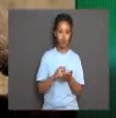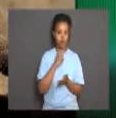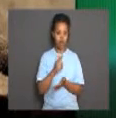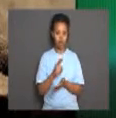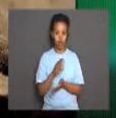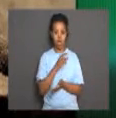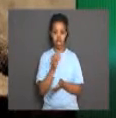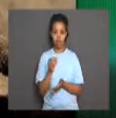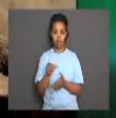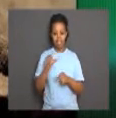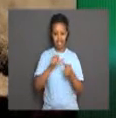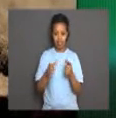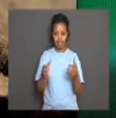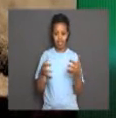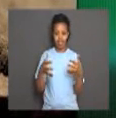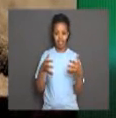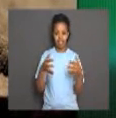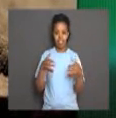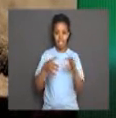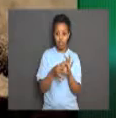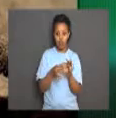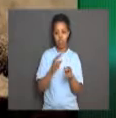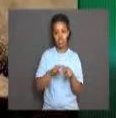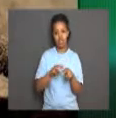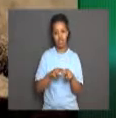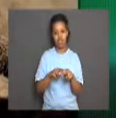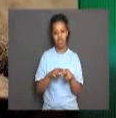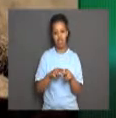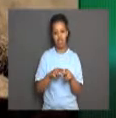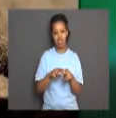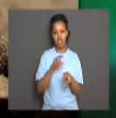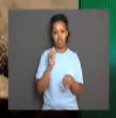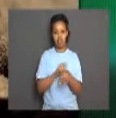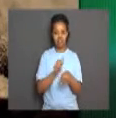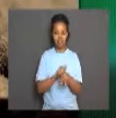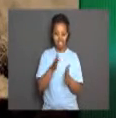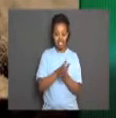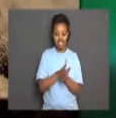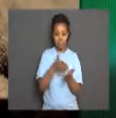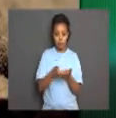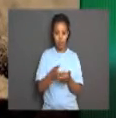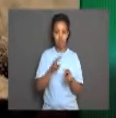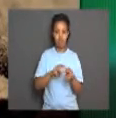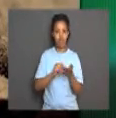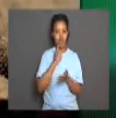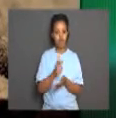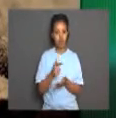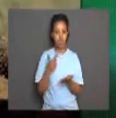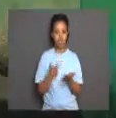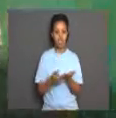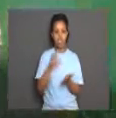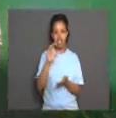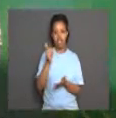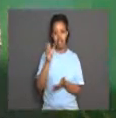then holds together, like it is glued in a solid mass. This is a